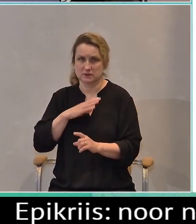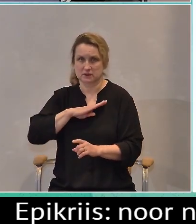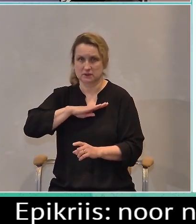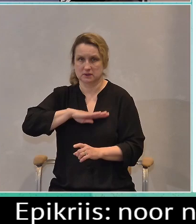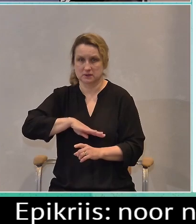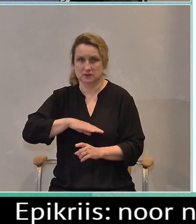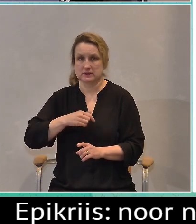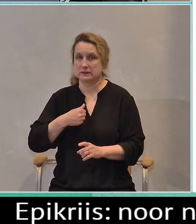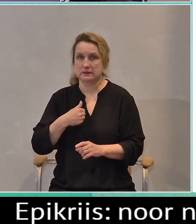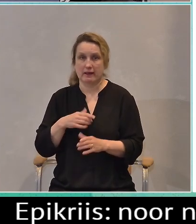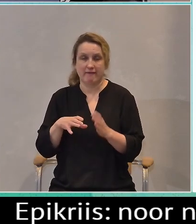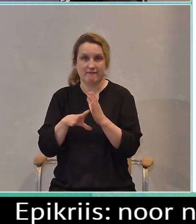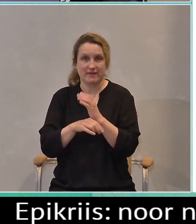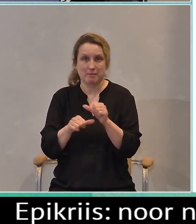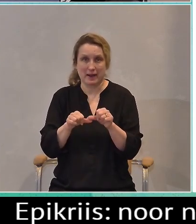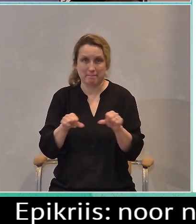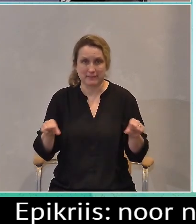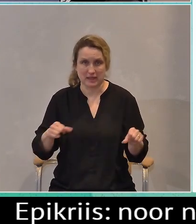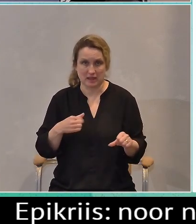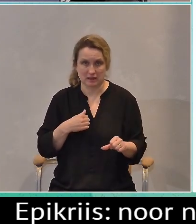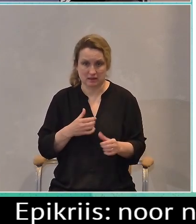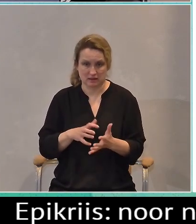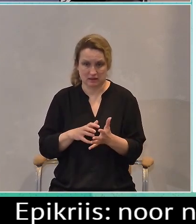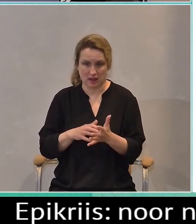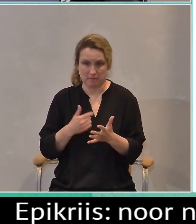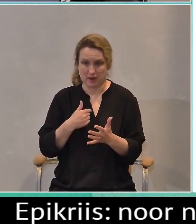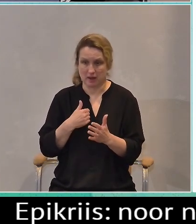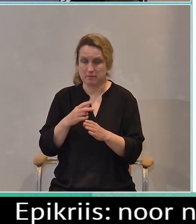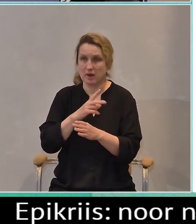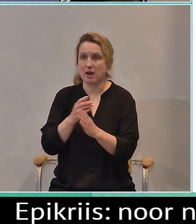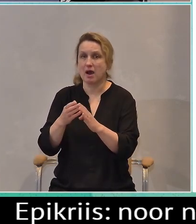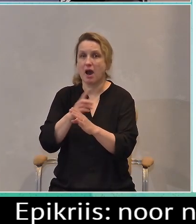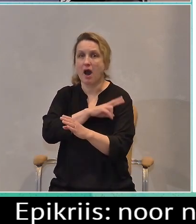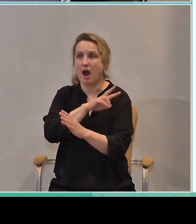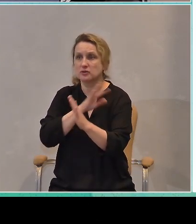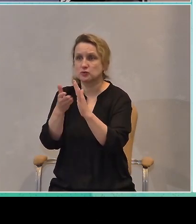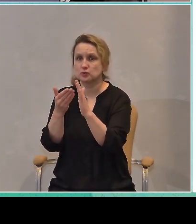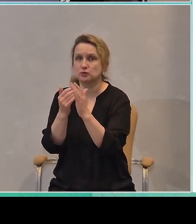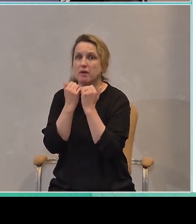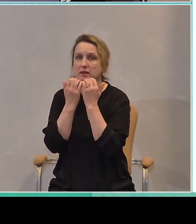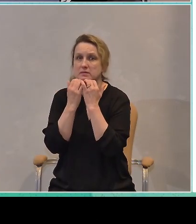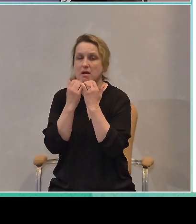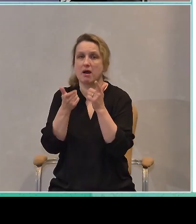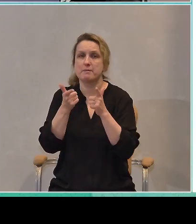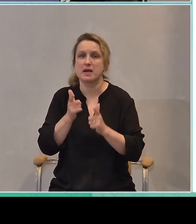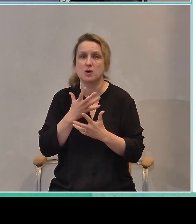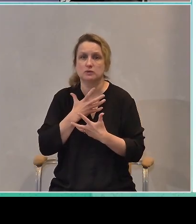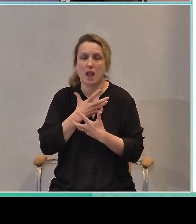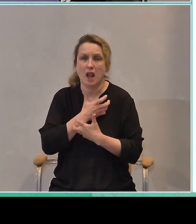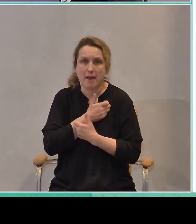was the way that people didn't believe me. I was ready to